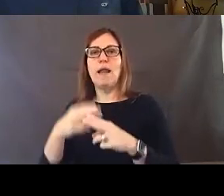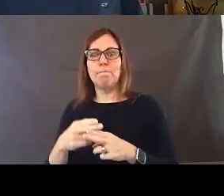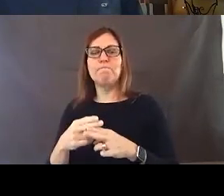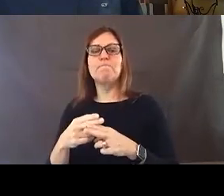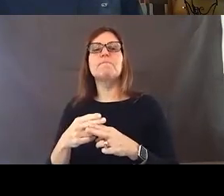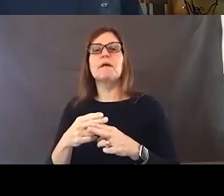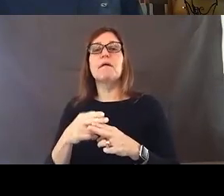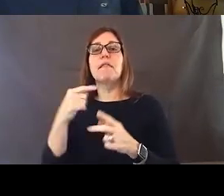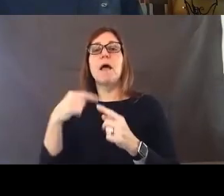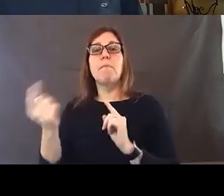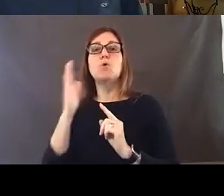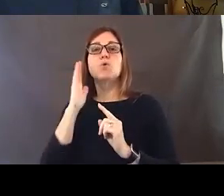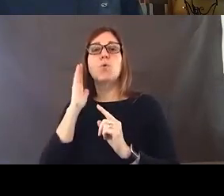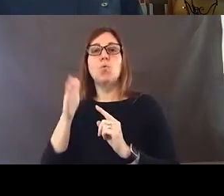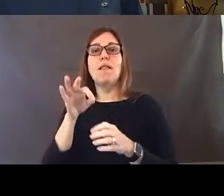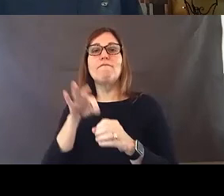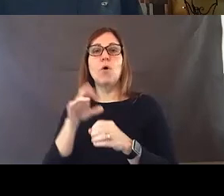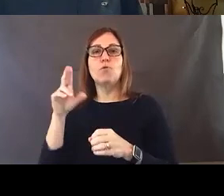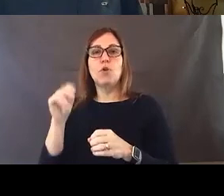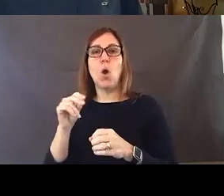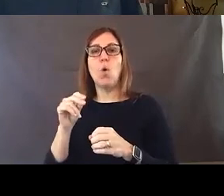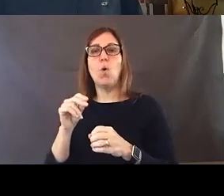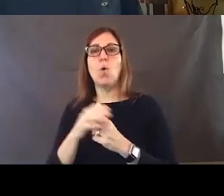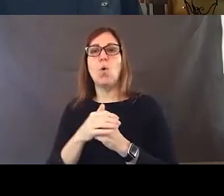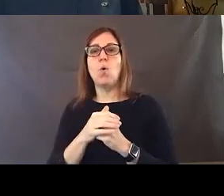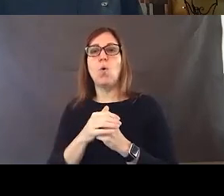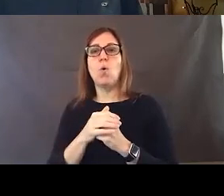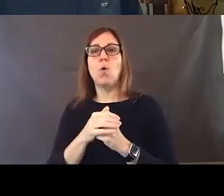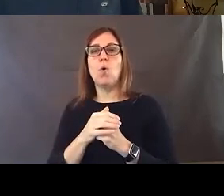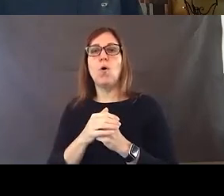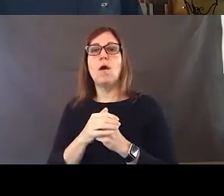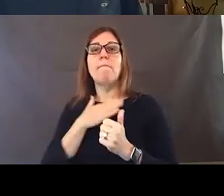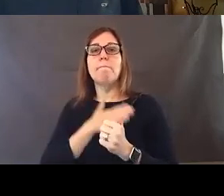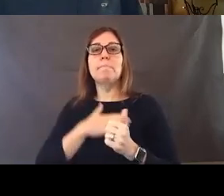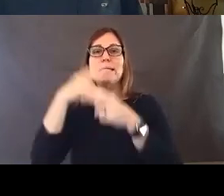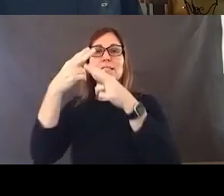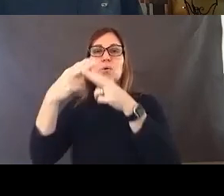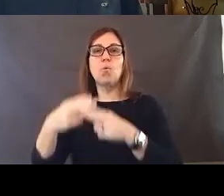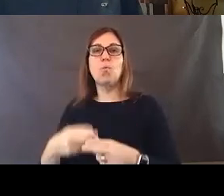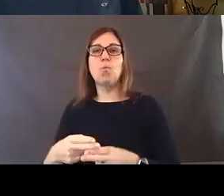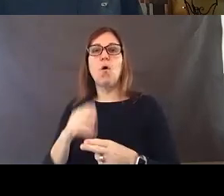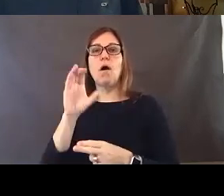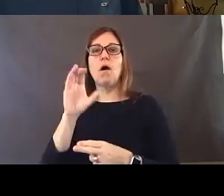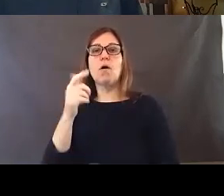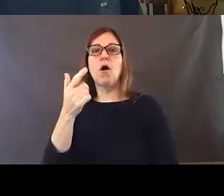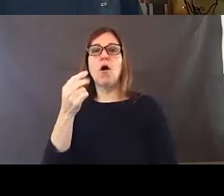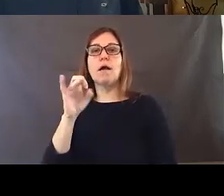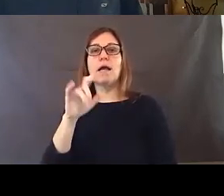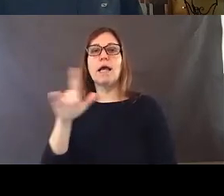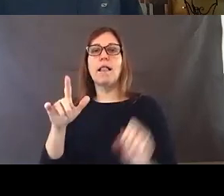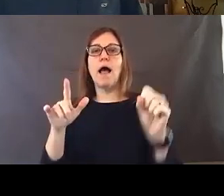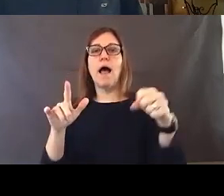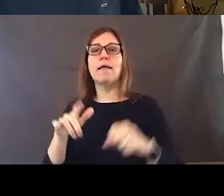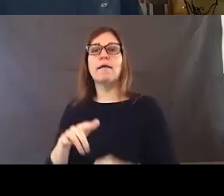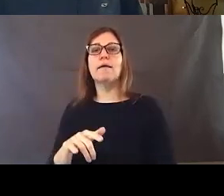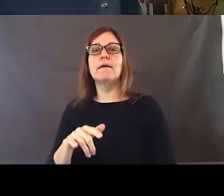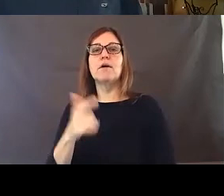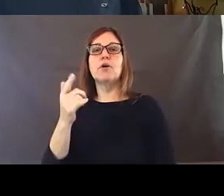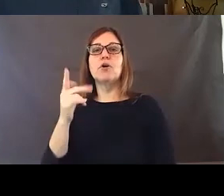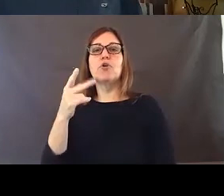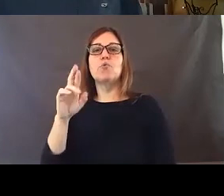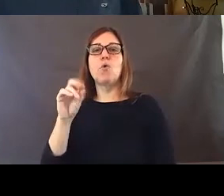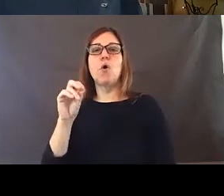will vote no. Will the police clerk please call the roll? Mr. Coghill? Aye. Ms. Gross?